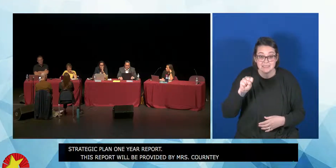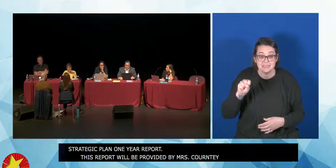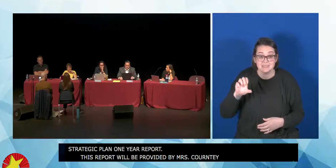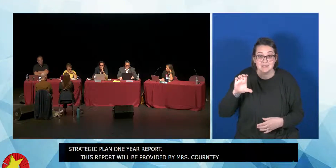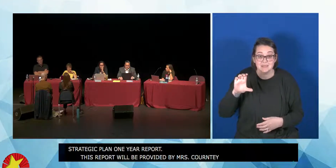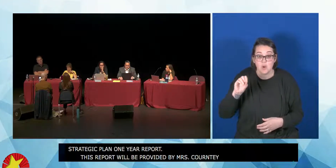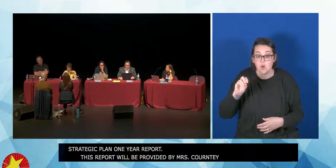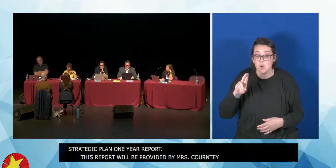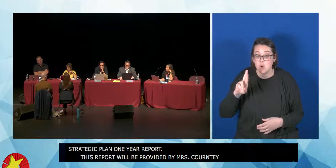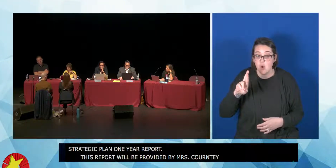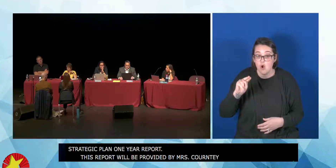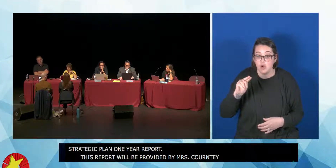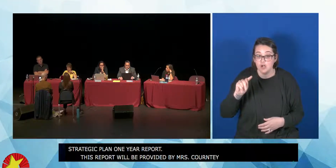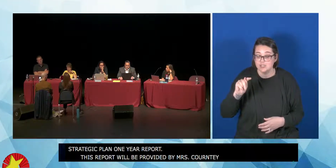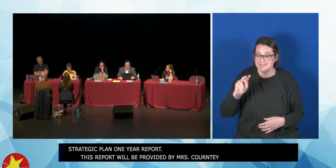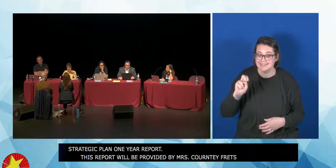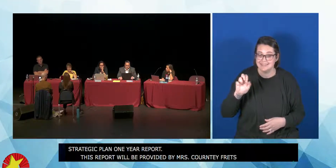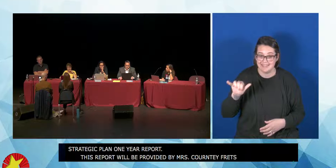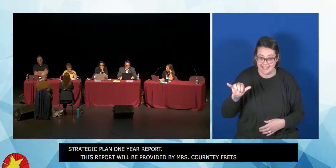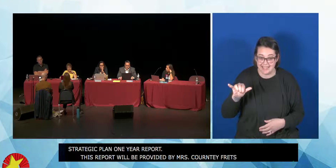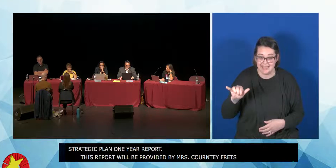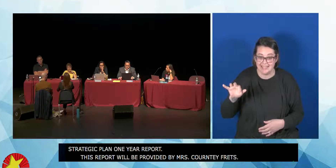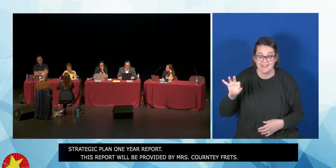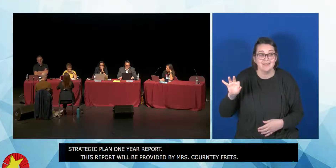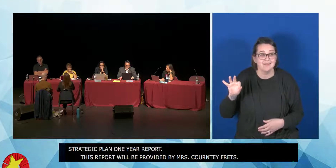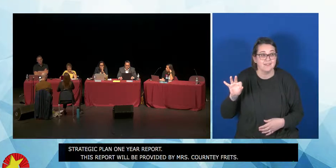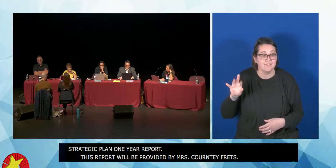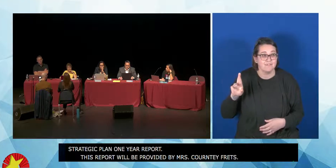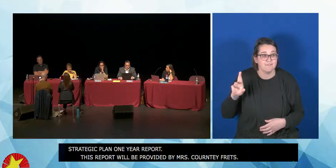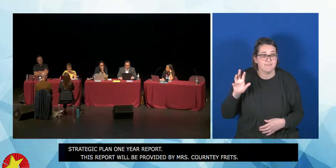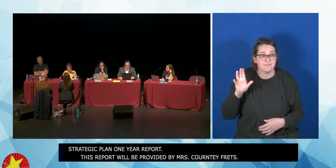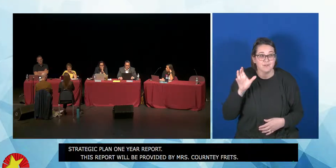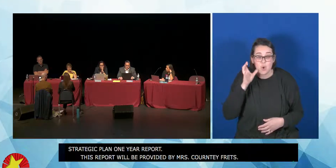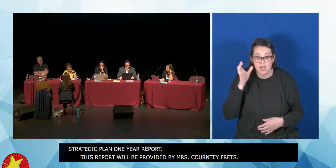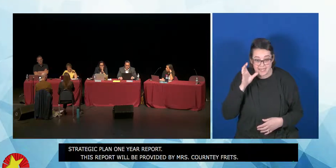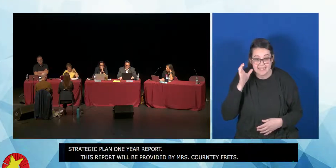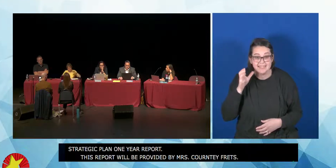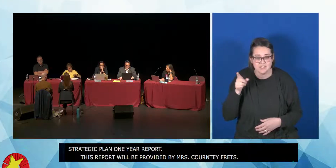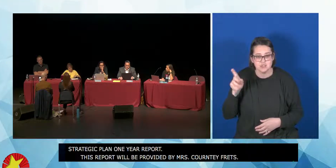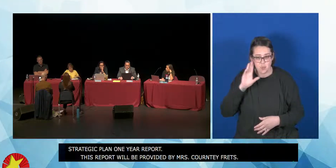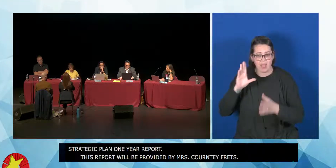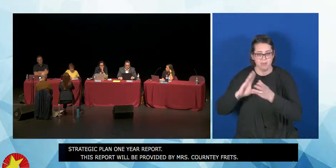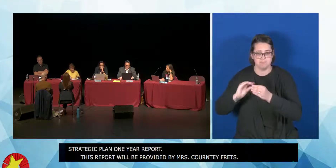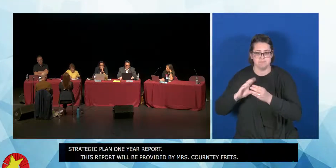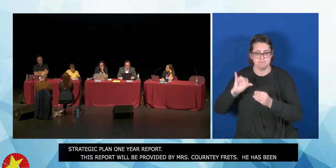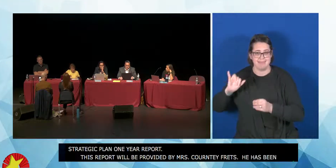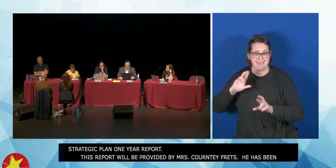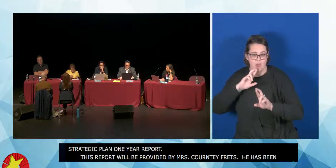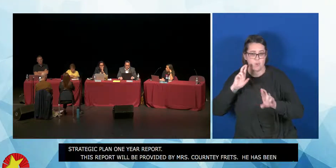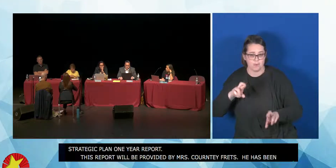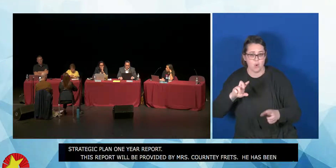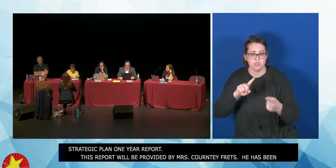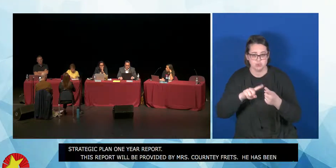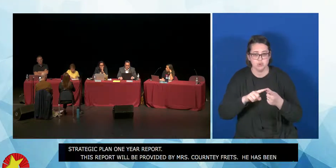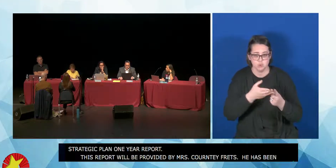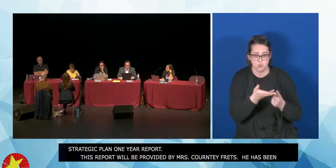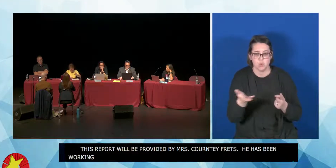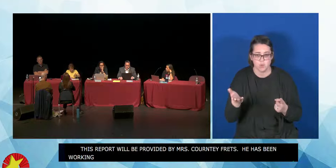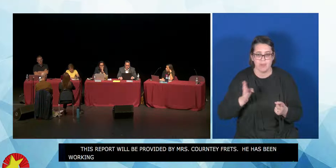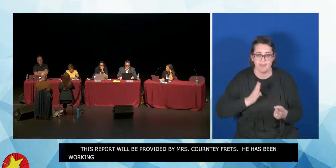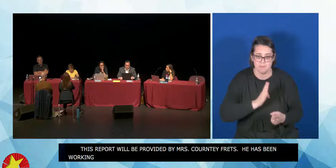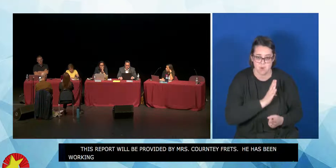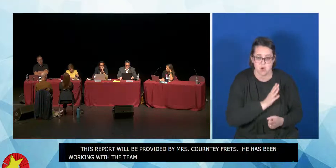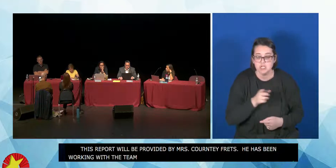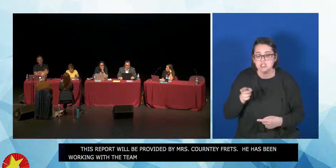the data, put the report together, and to prepare this for the board. And she will be reporting